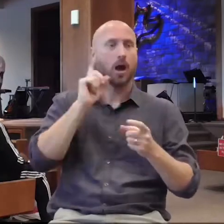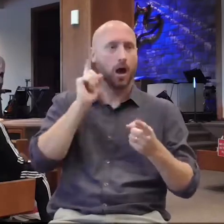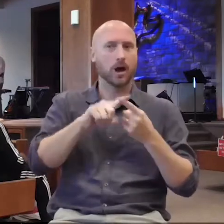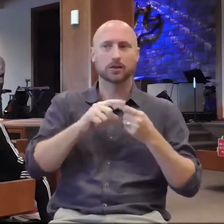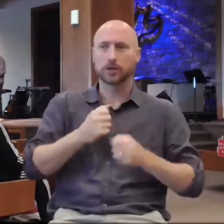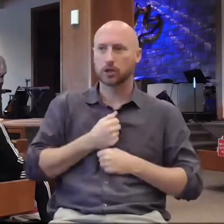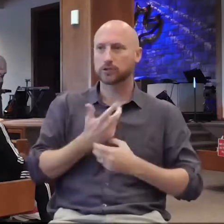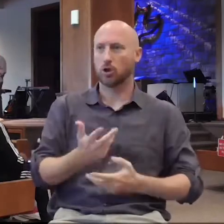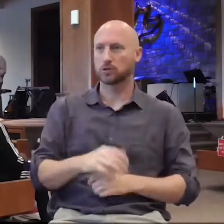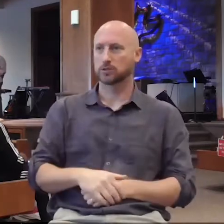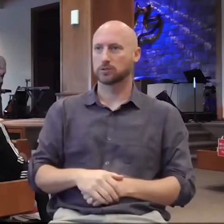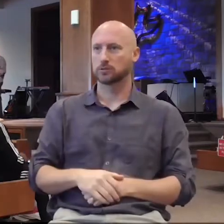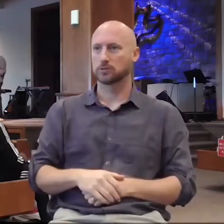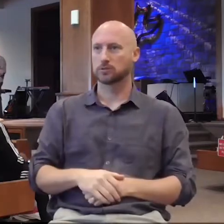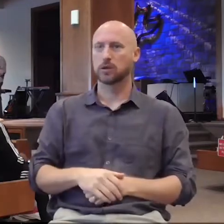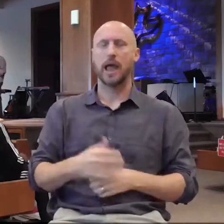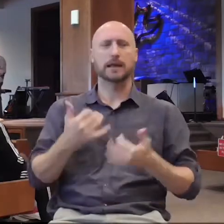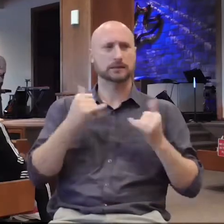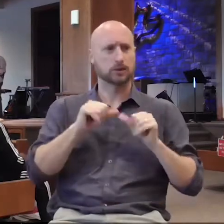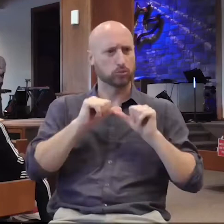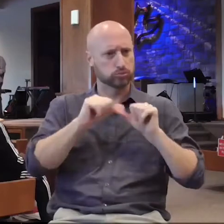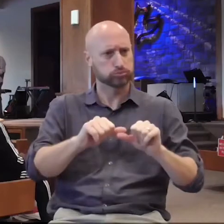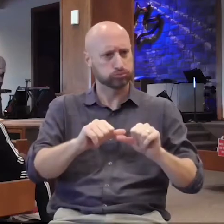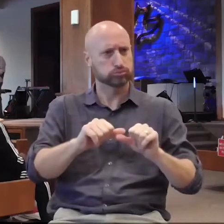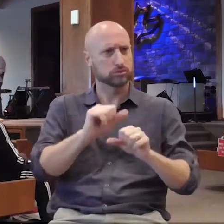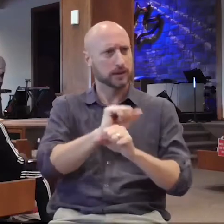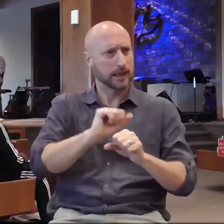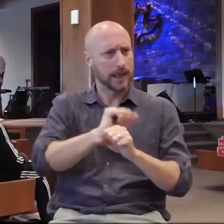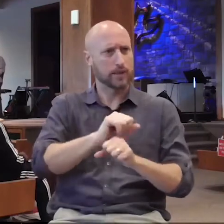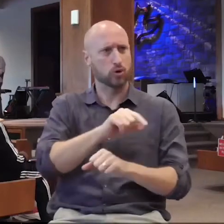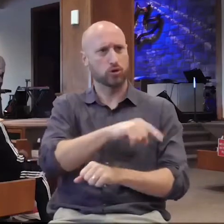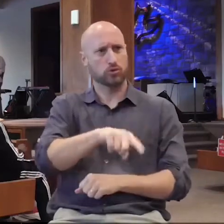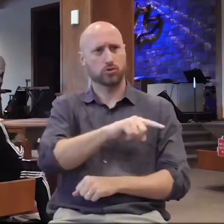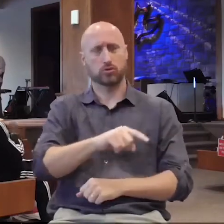tense, and you still labor that way.